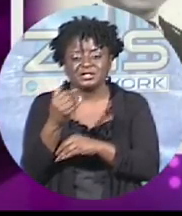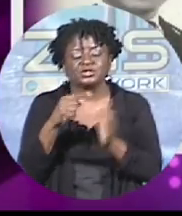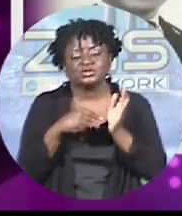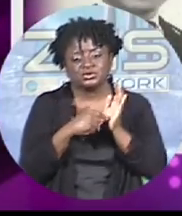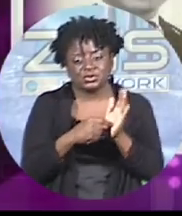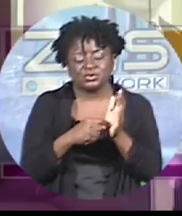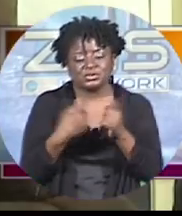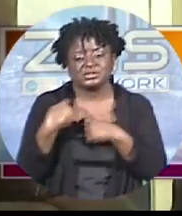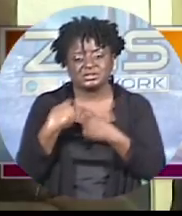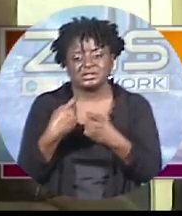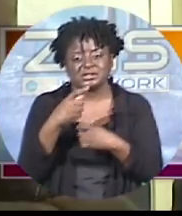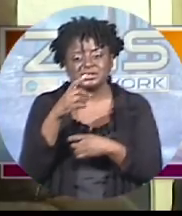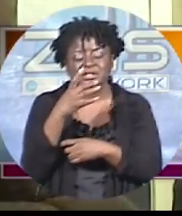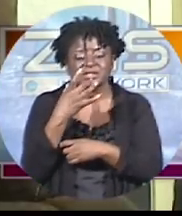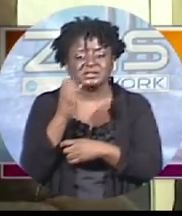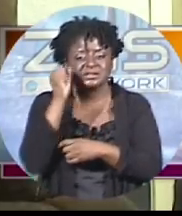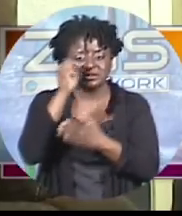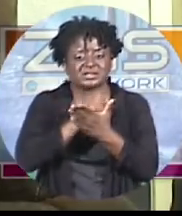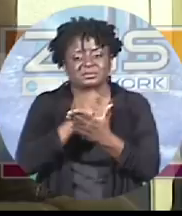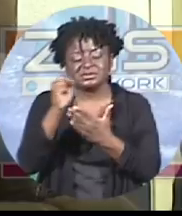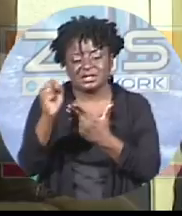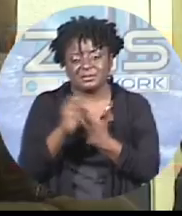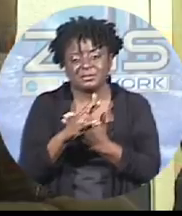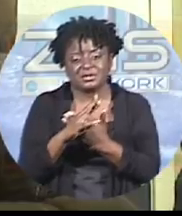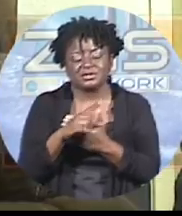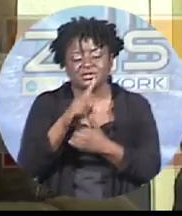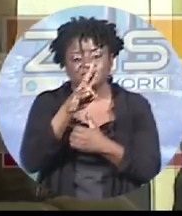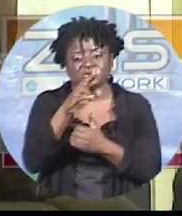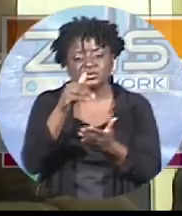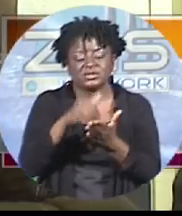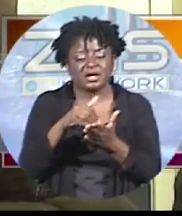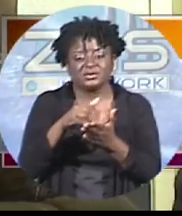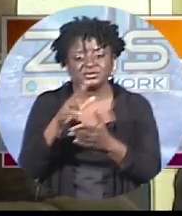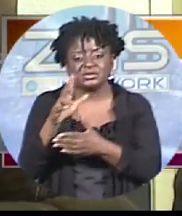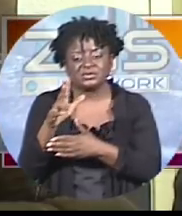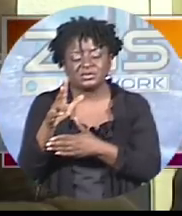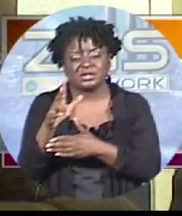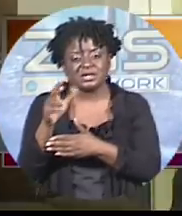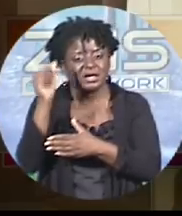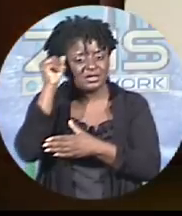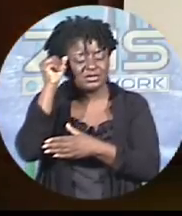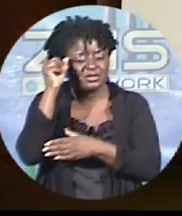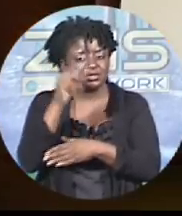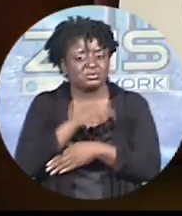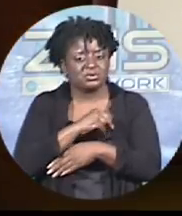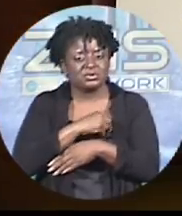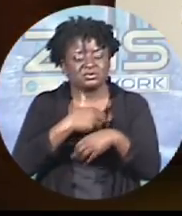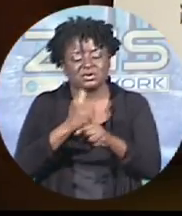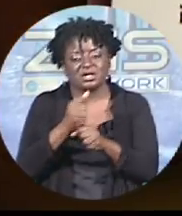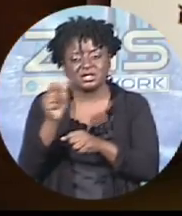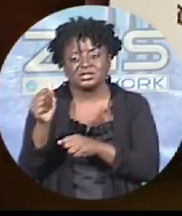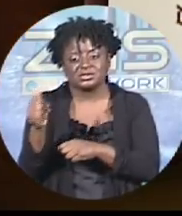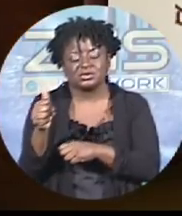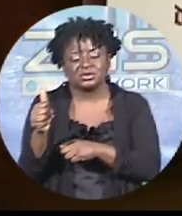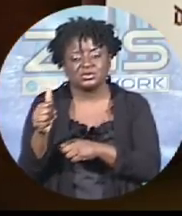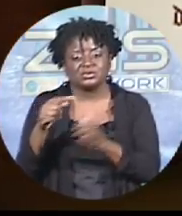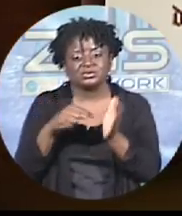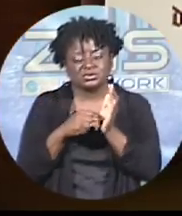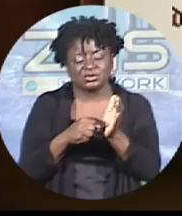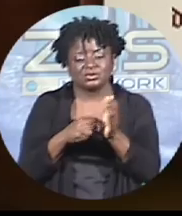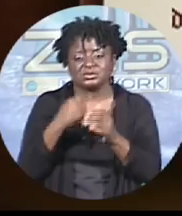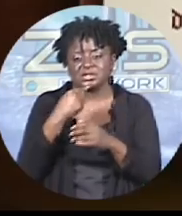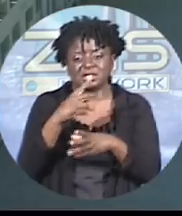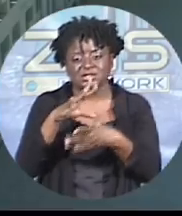September 2003, Legends host Anthony Newbold is crafting his own, telling the stories of some of the country's